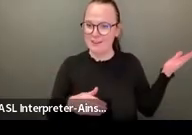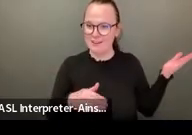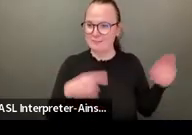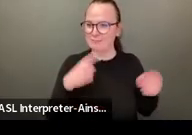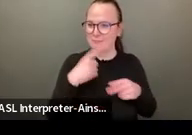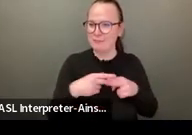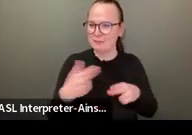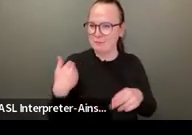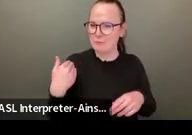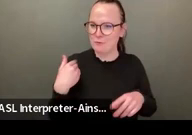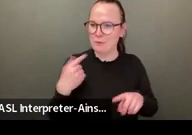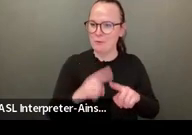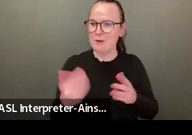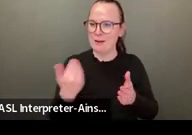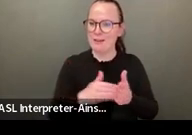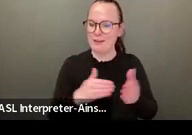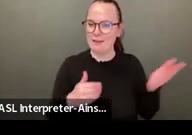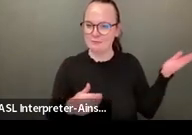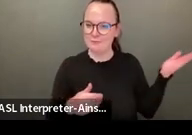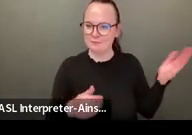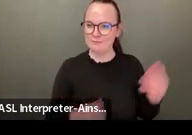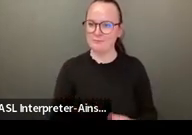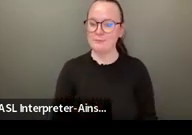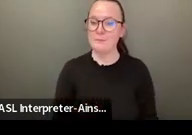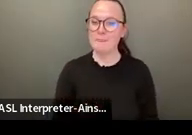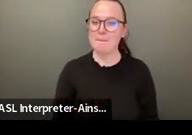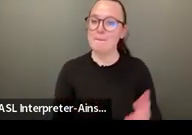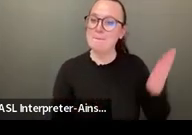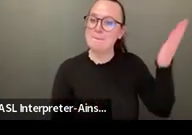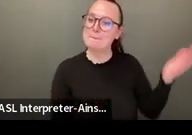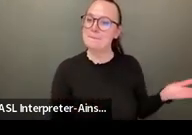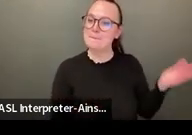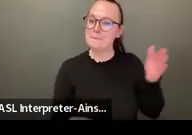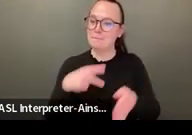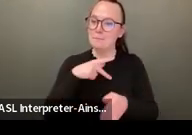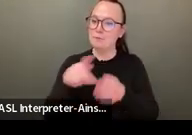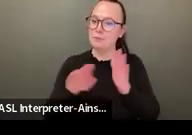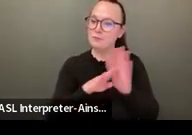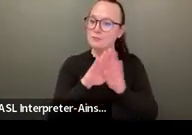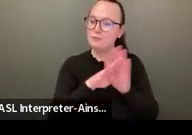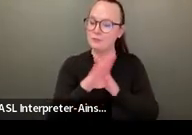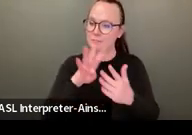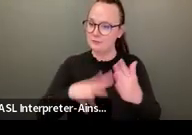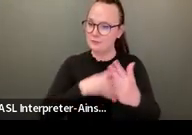case. And here is our professional development schedule. So